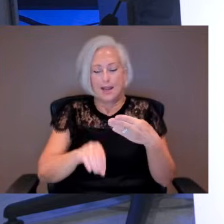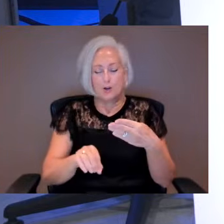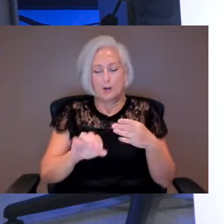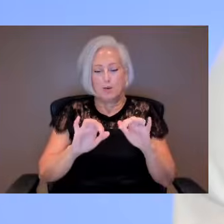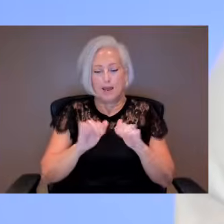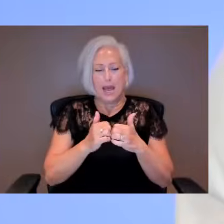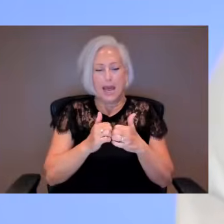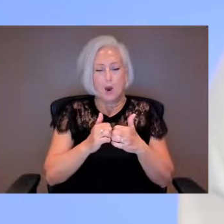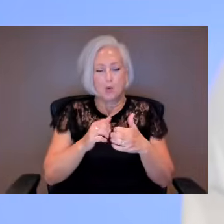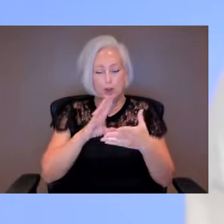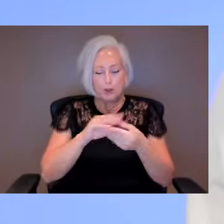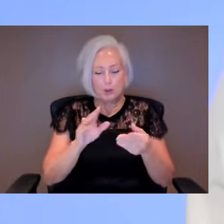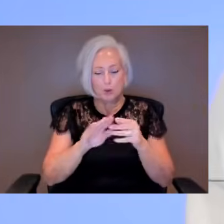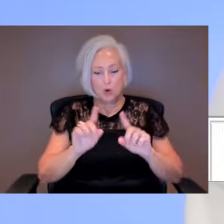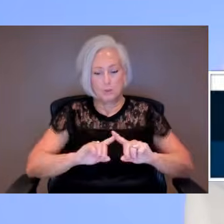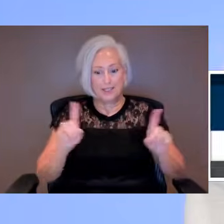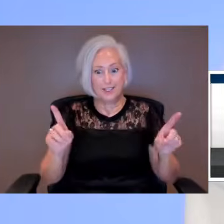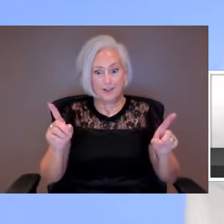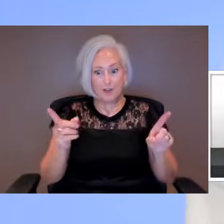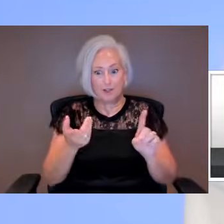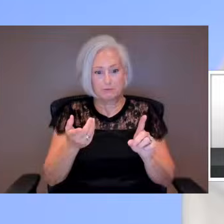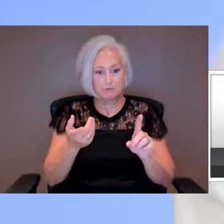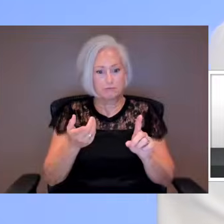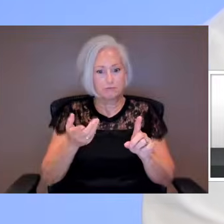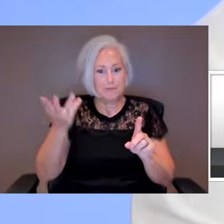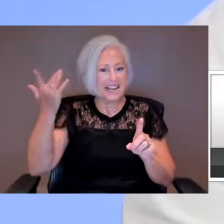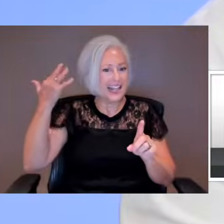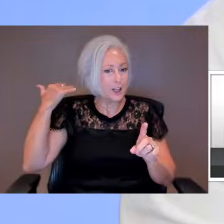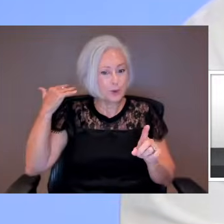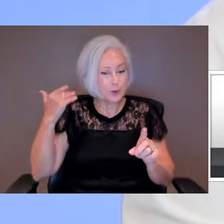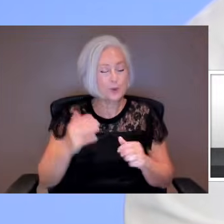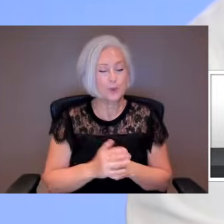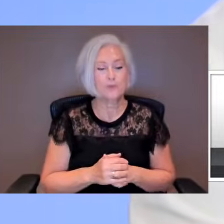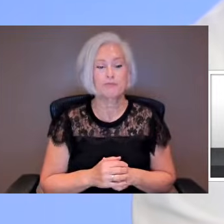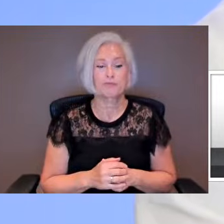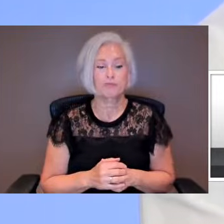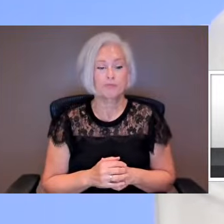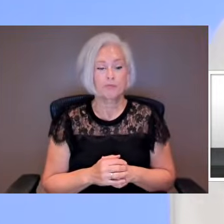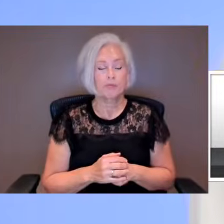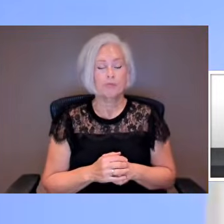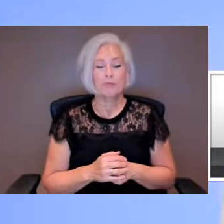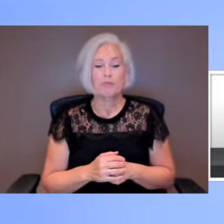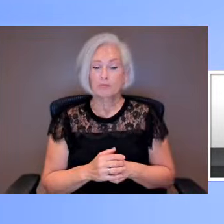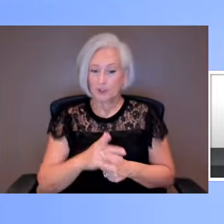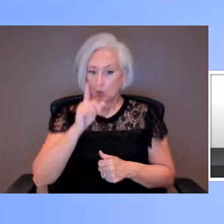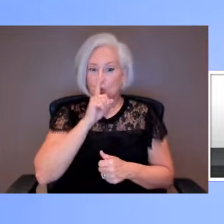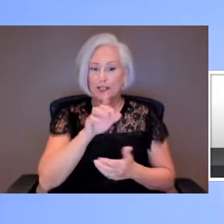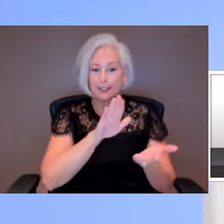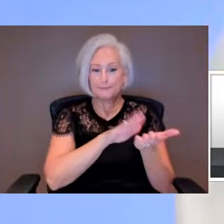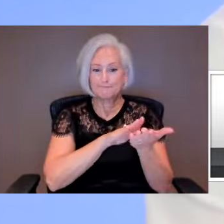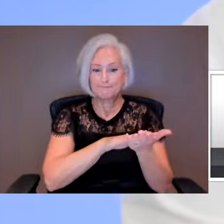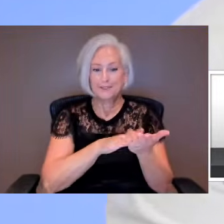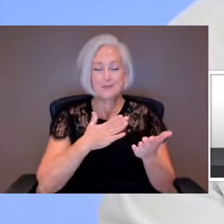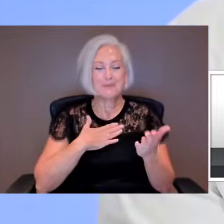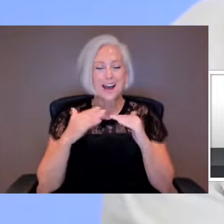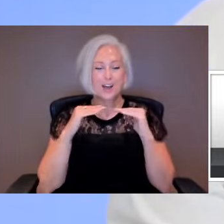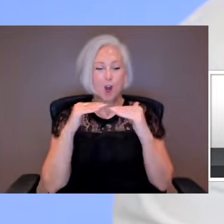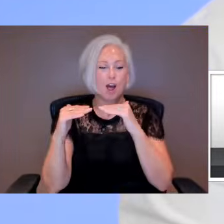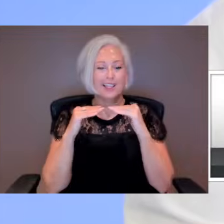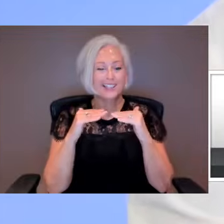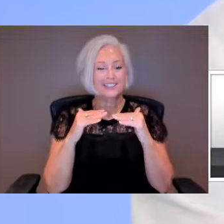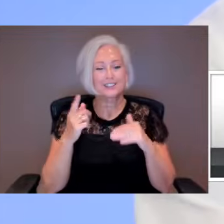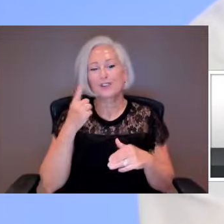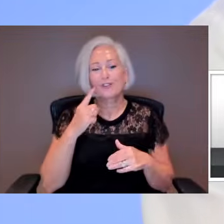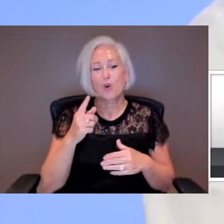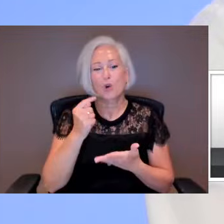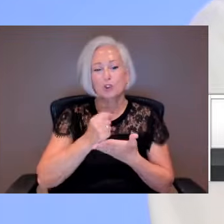Absolutely. I would really just applaud my colleagues for the treatments that